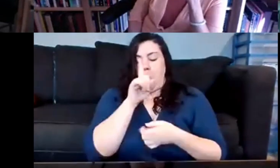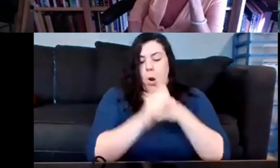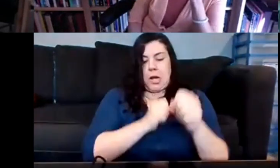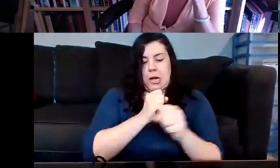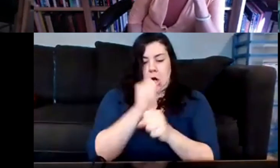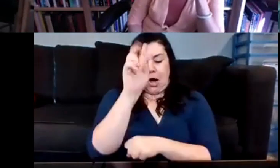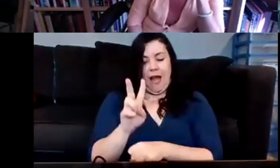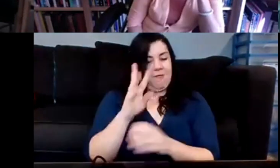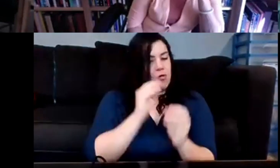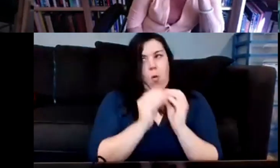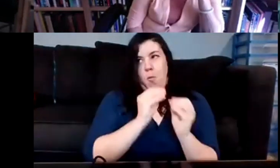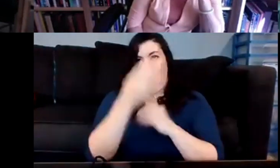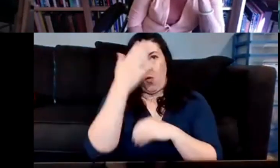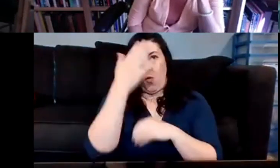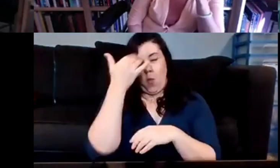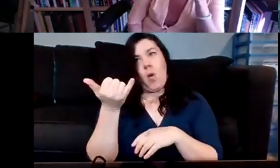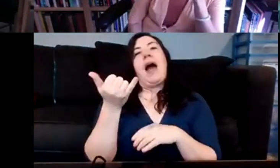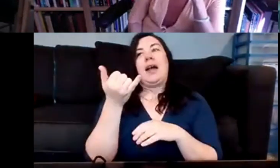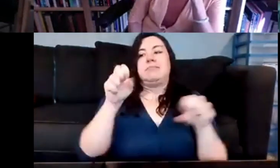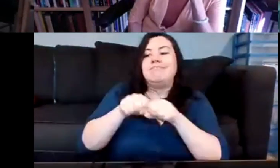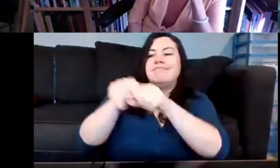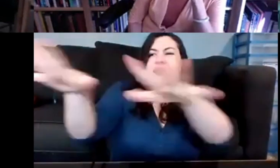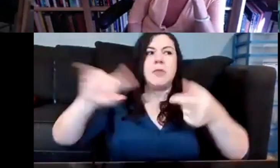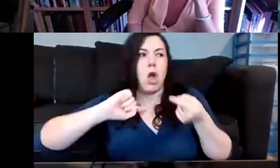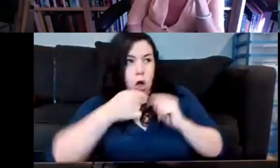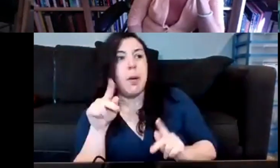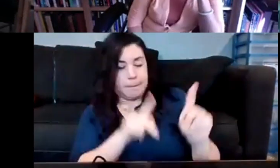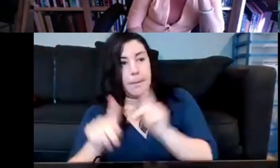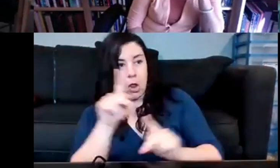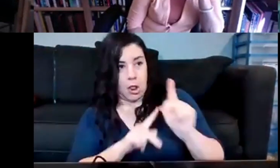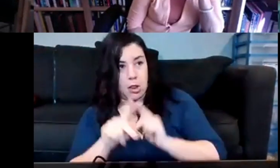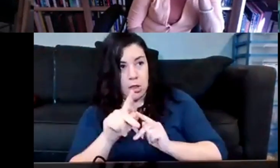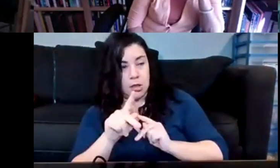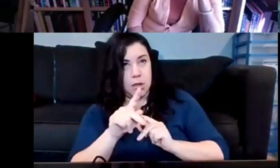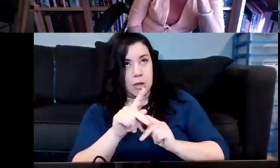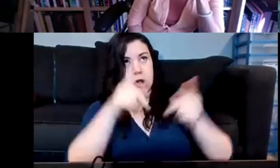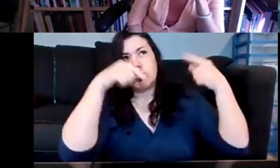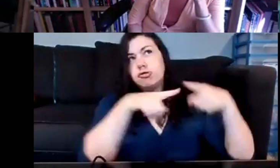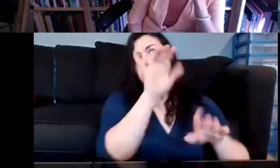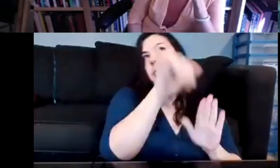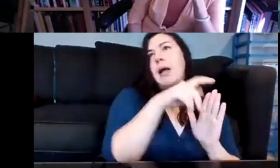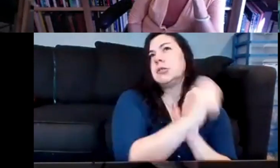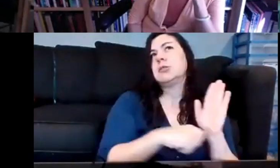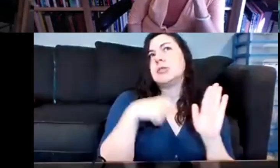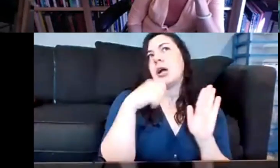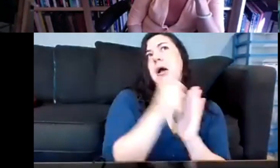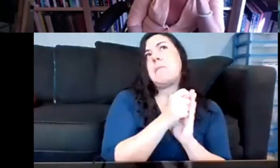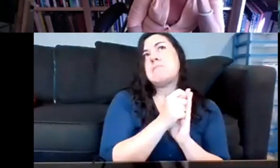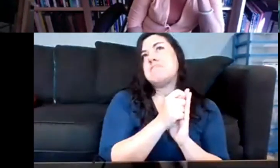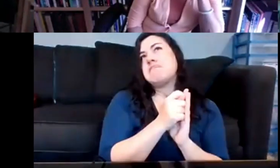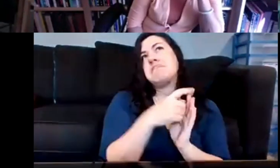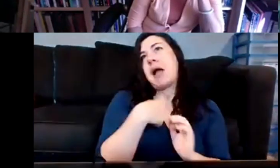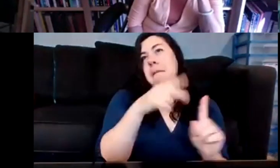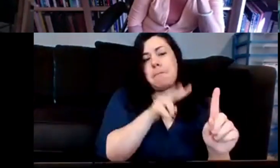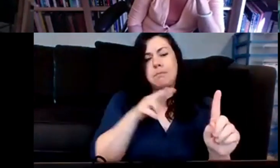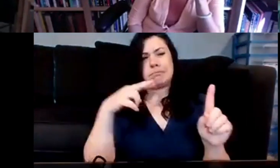it does reproduce a particular kind of harm. And so I don't think at the time I would have maybe thought about it that way,